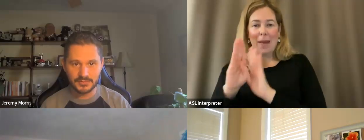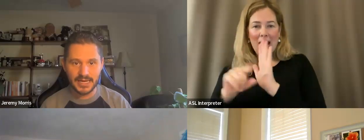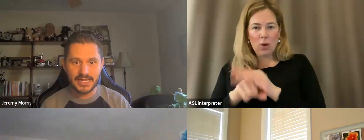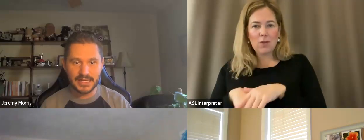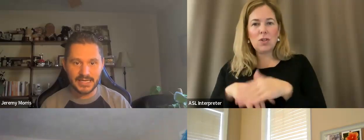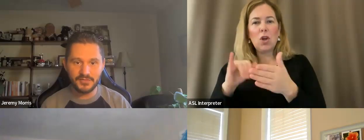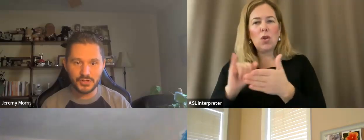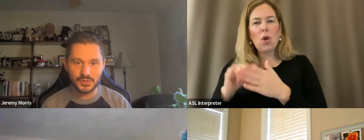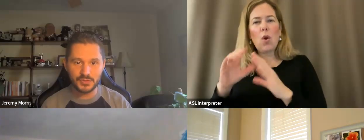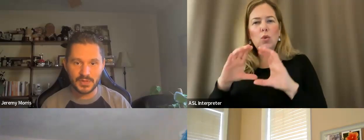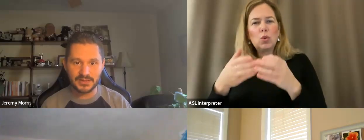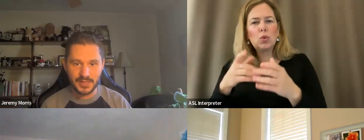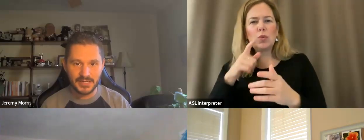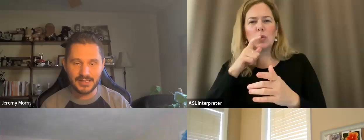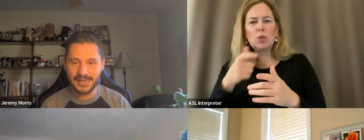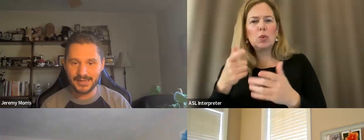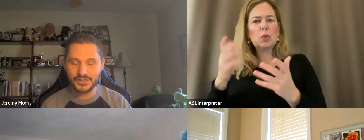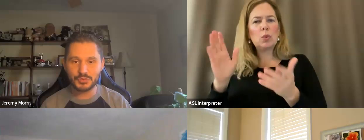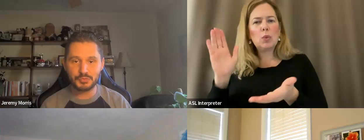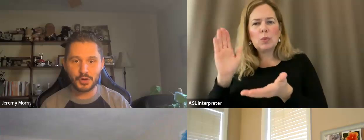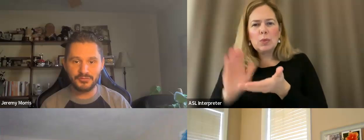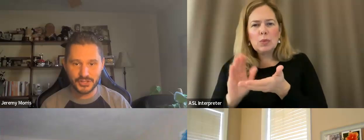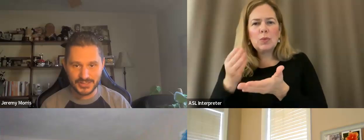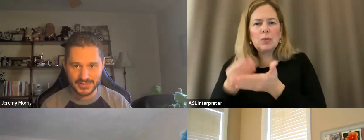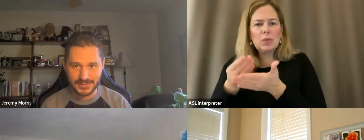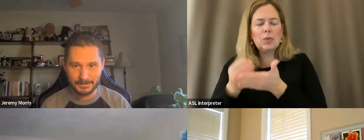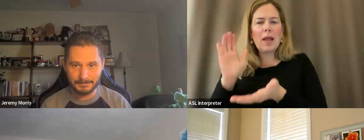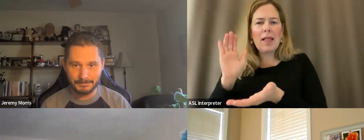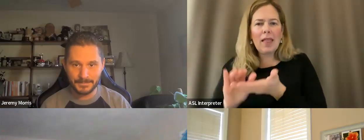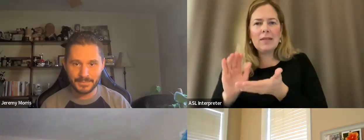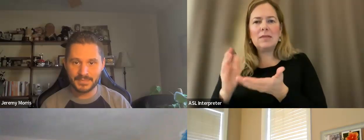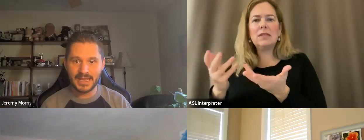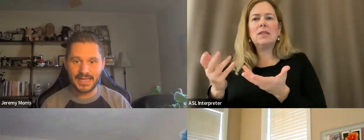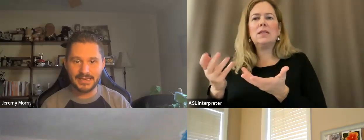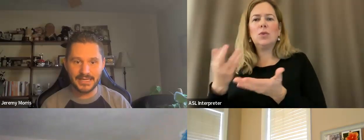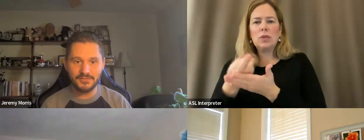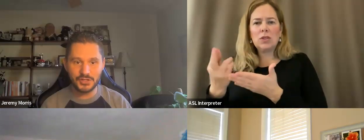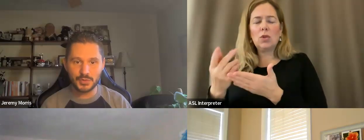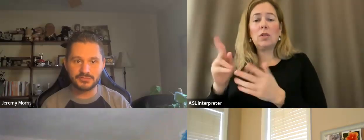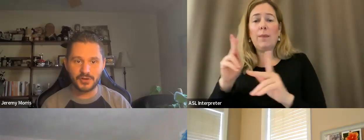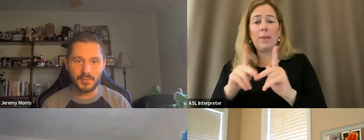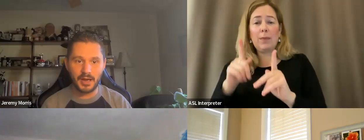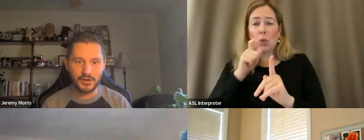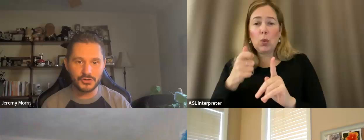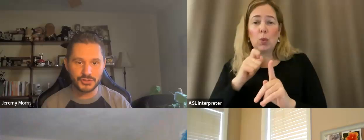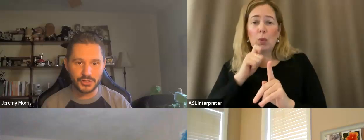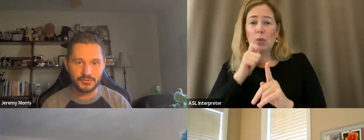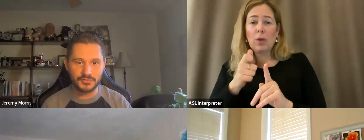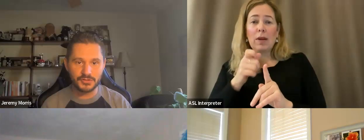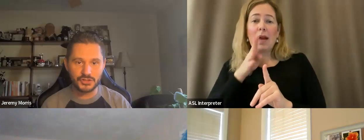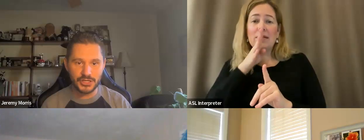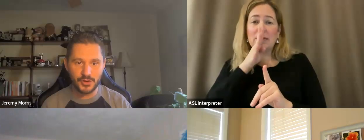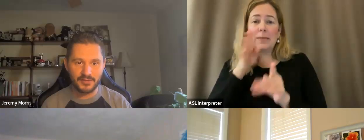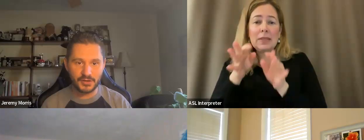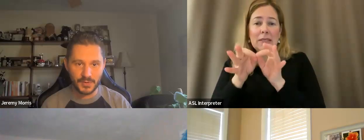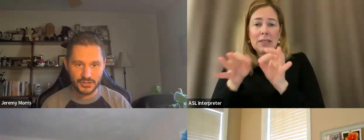individuals, individuals with limited English proficiency, and individuals from